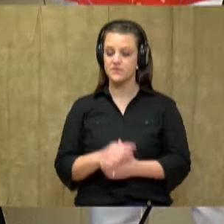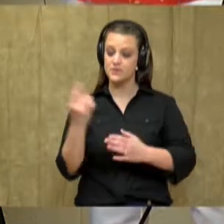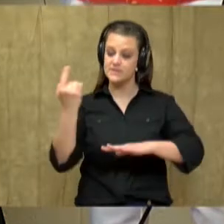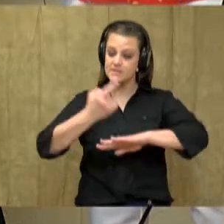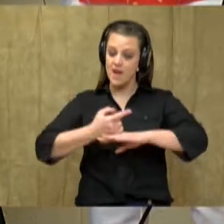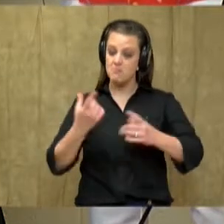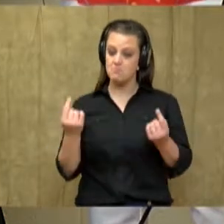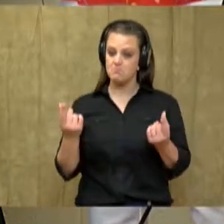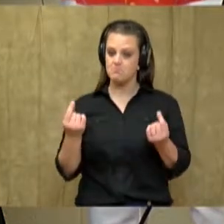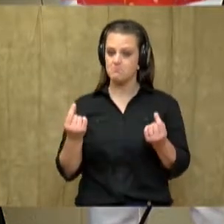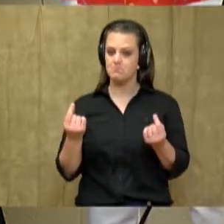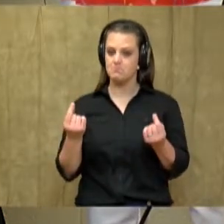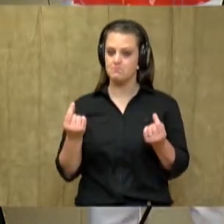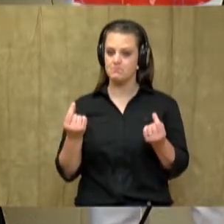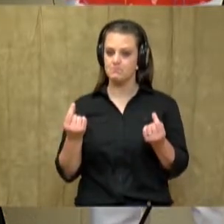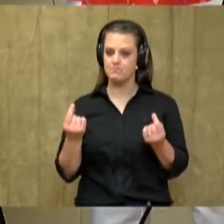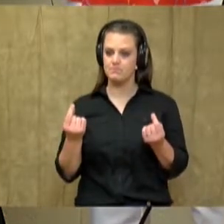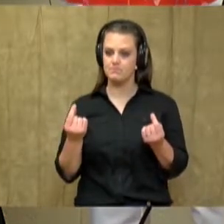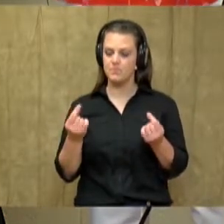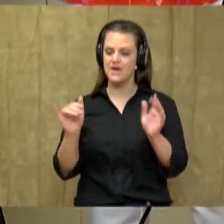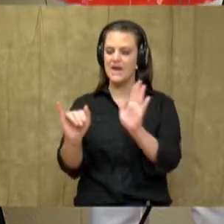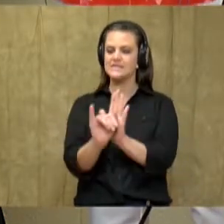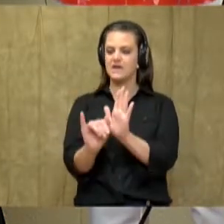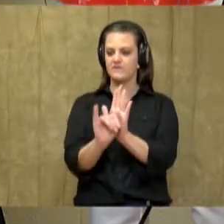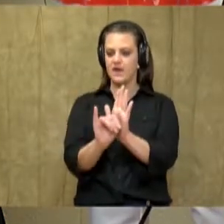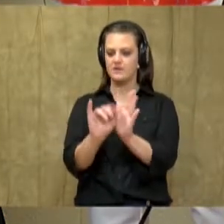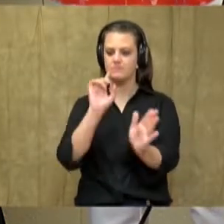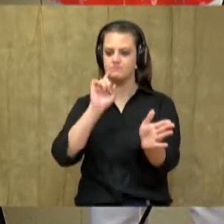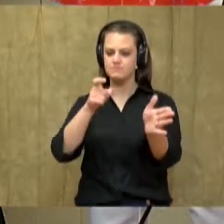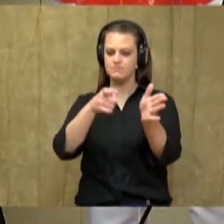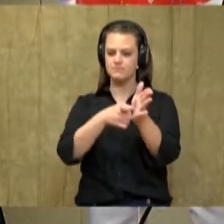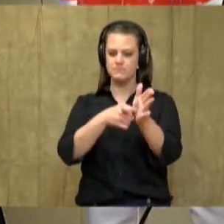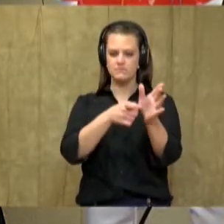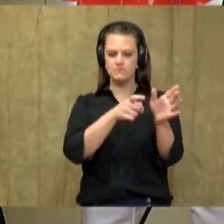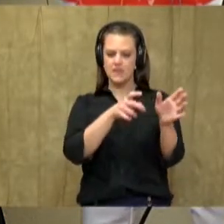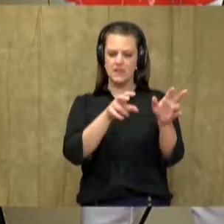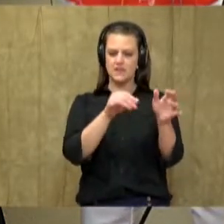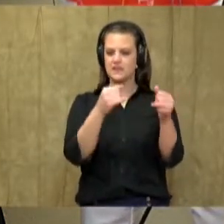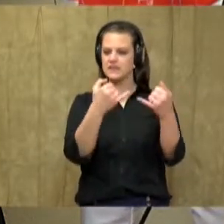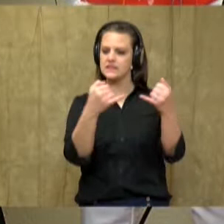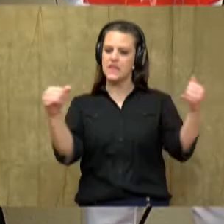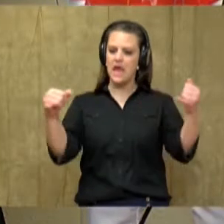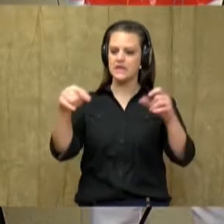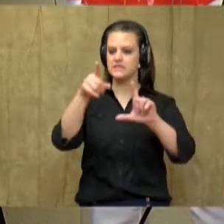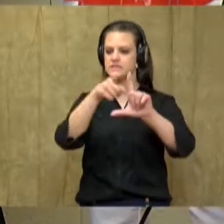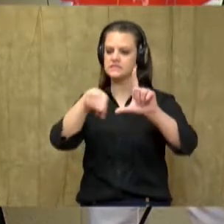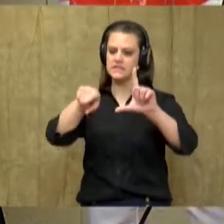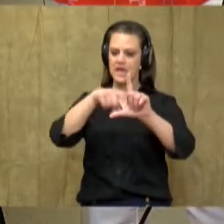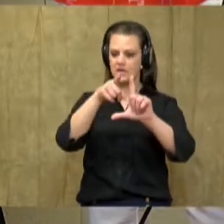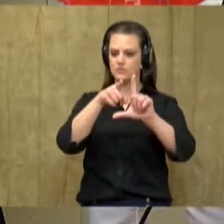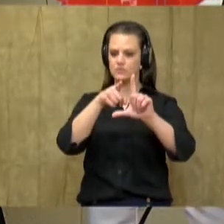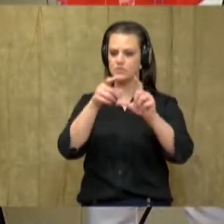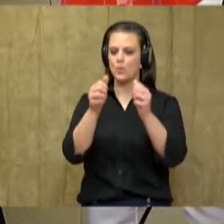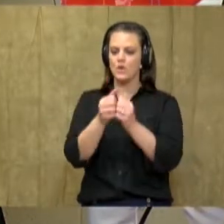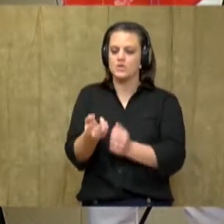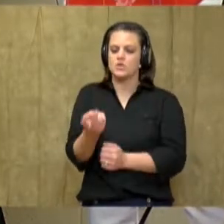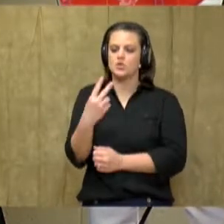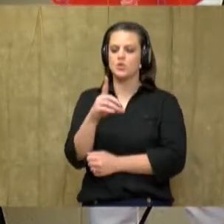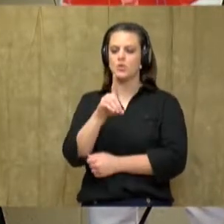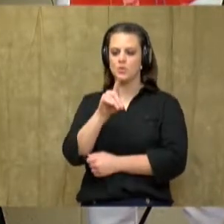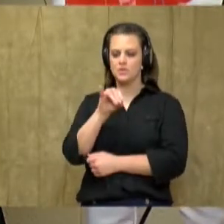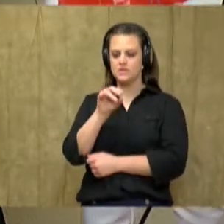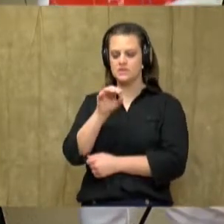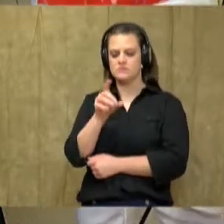Today, we are going to identify those types of lines and angles in two-dimensional